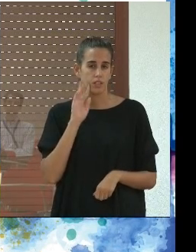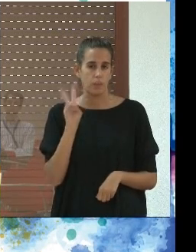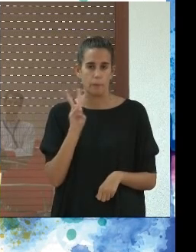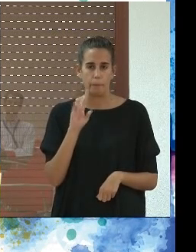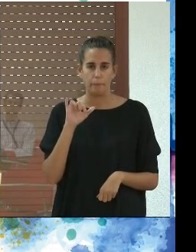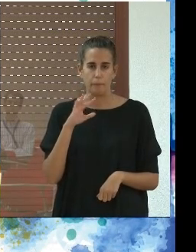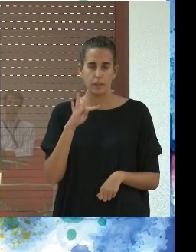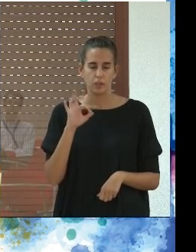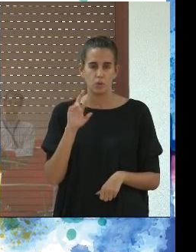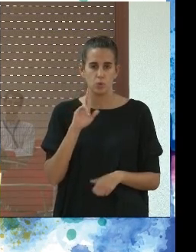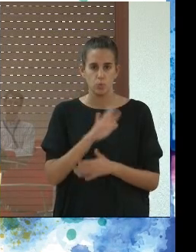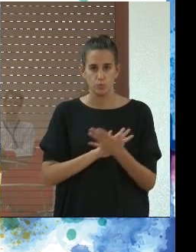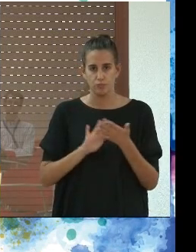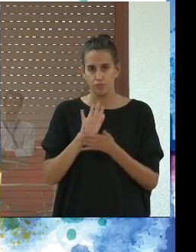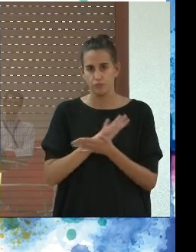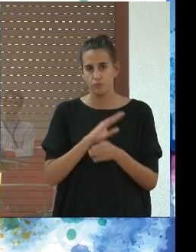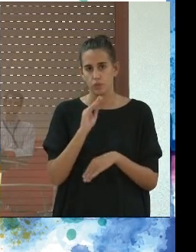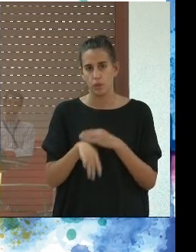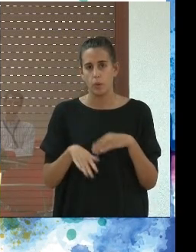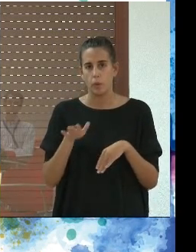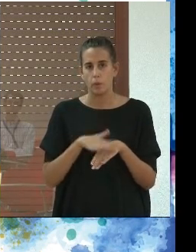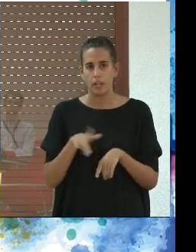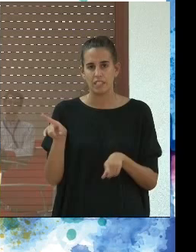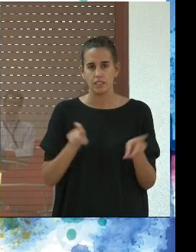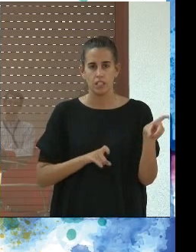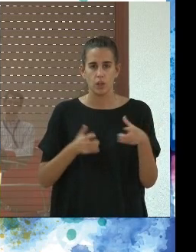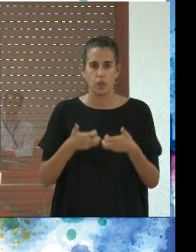as Victor presented yesterday,